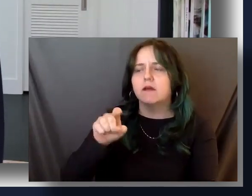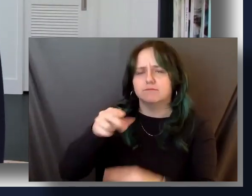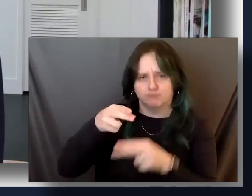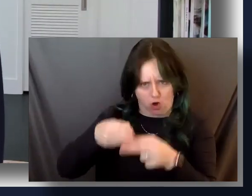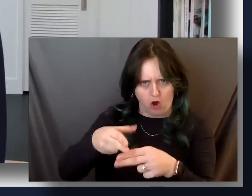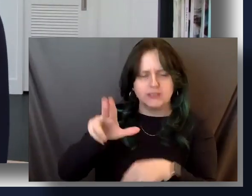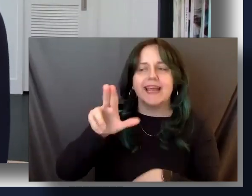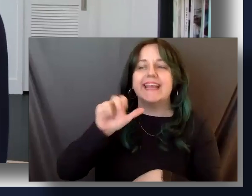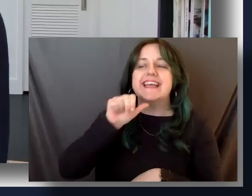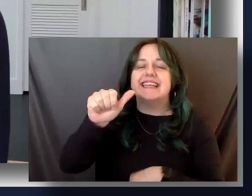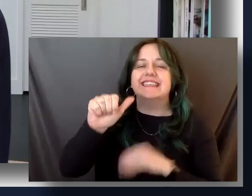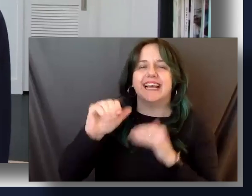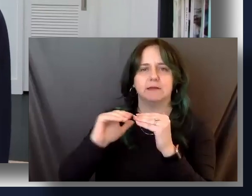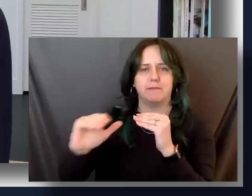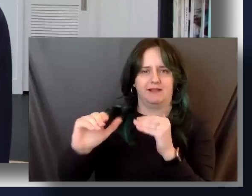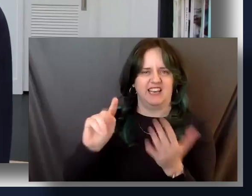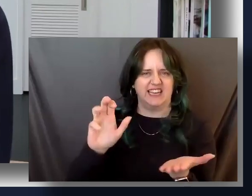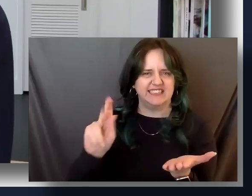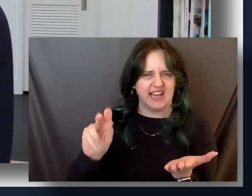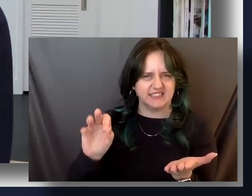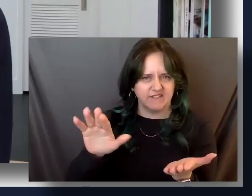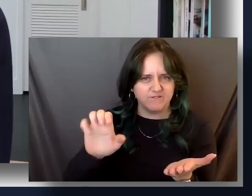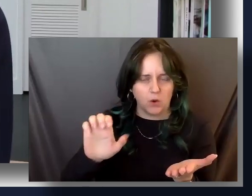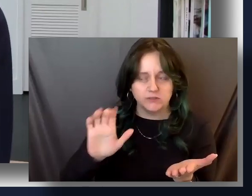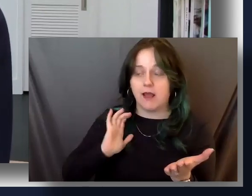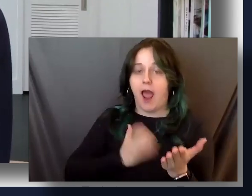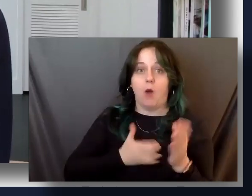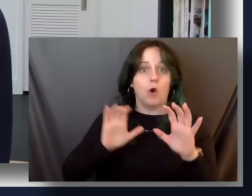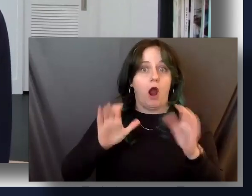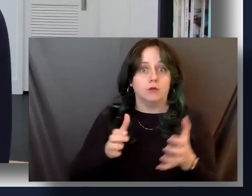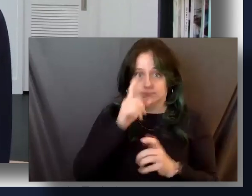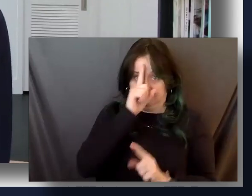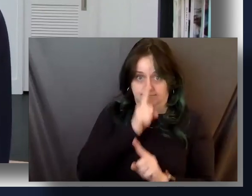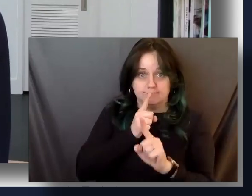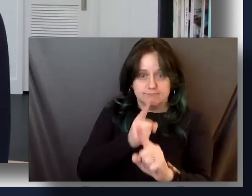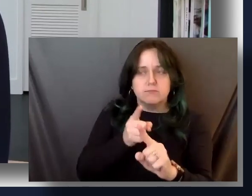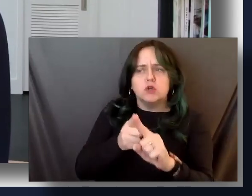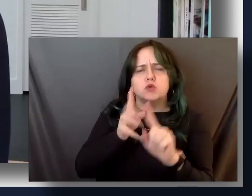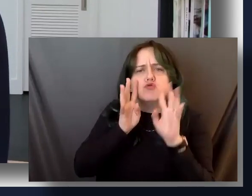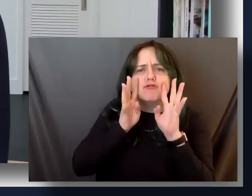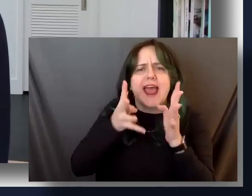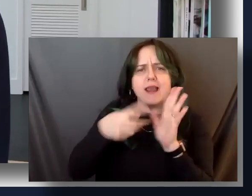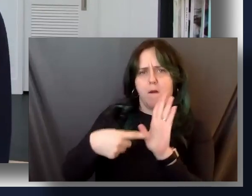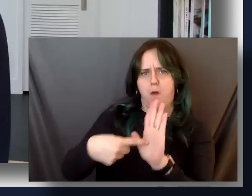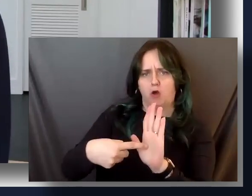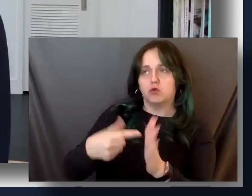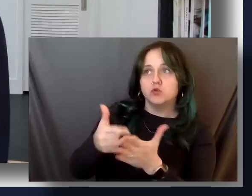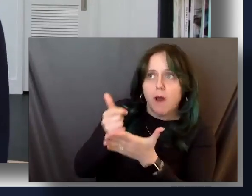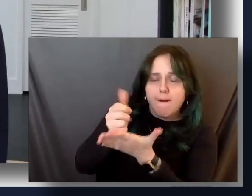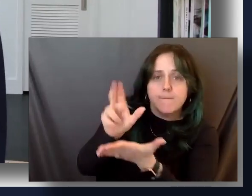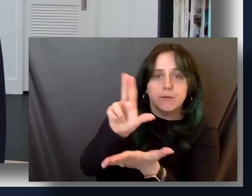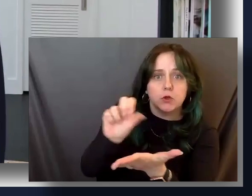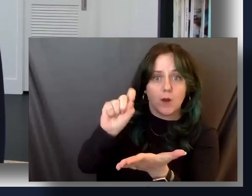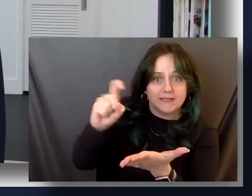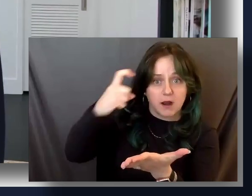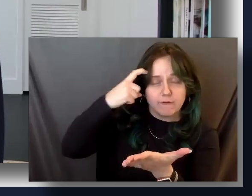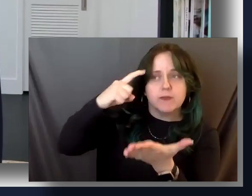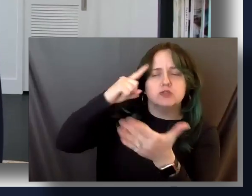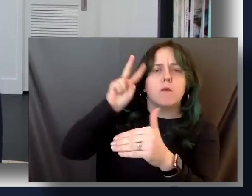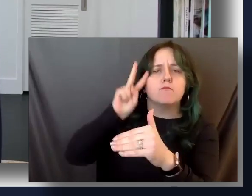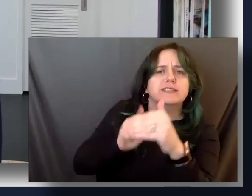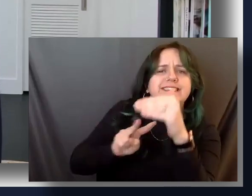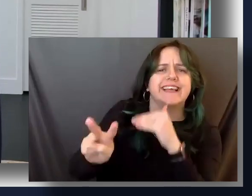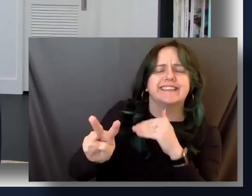Task Force. One of the goals of the task force was to come up with a model to help the US government predict